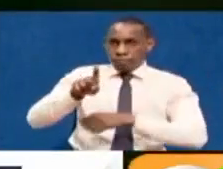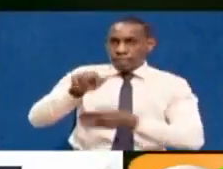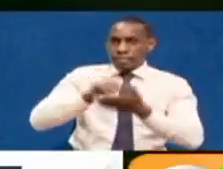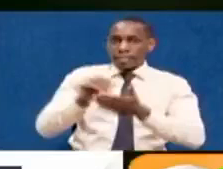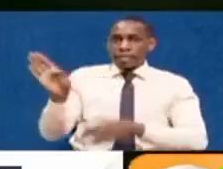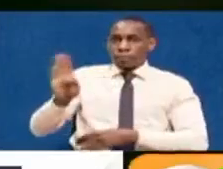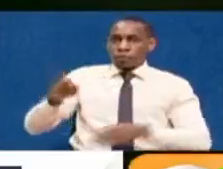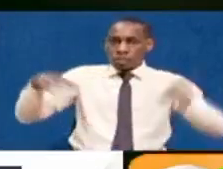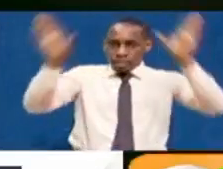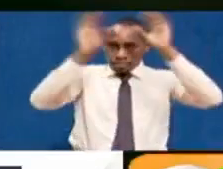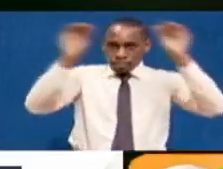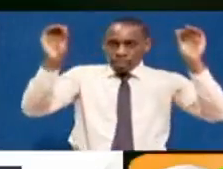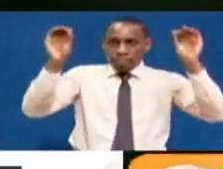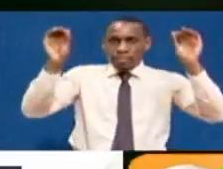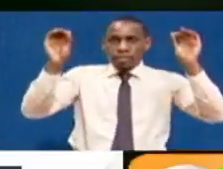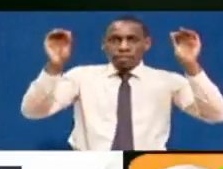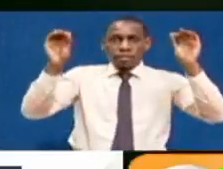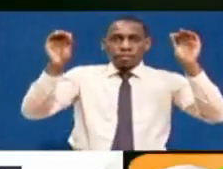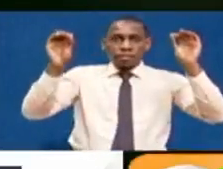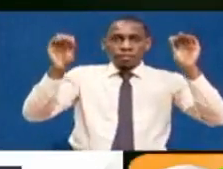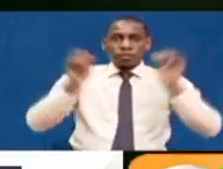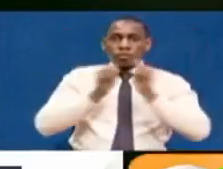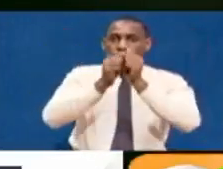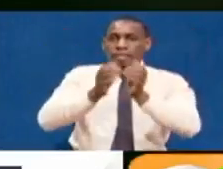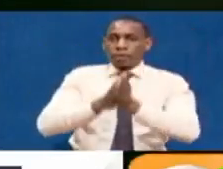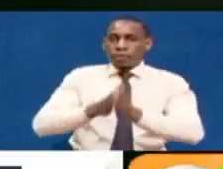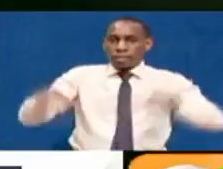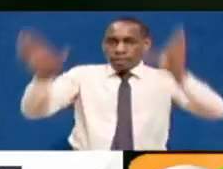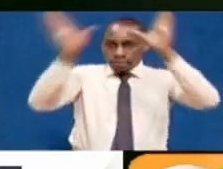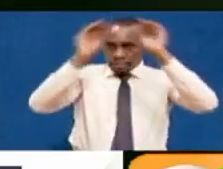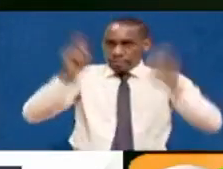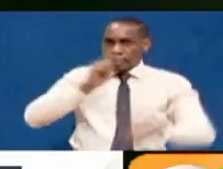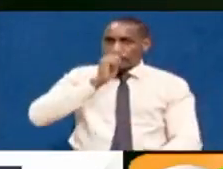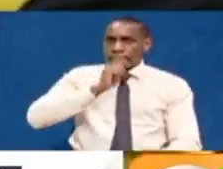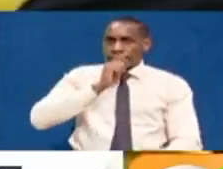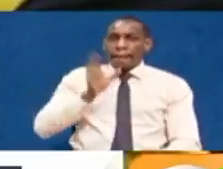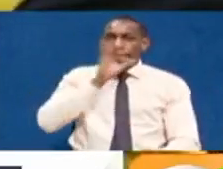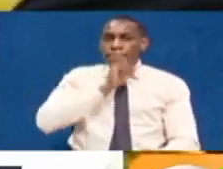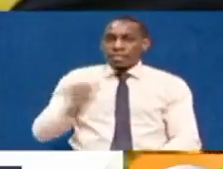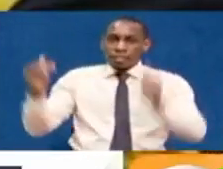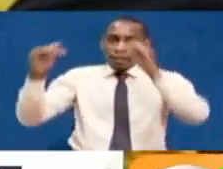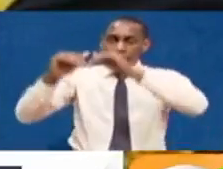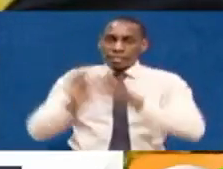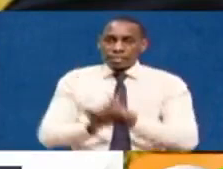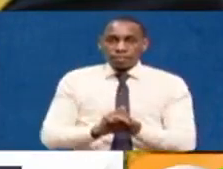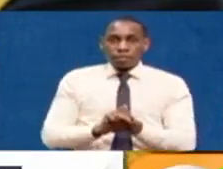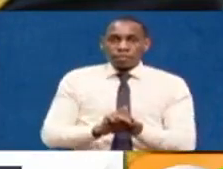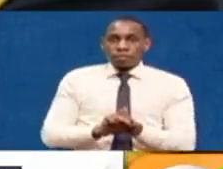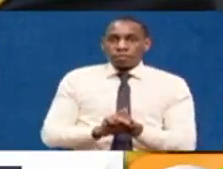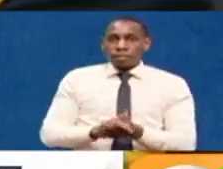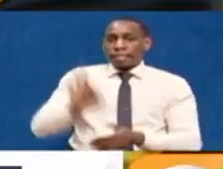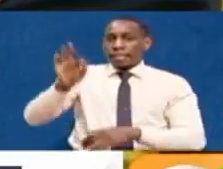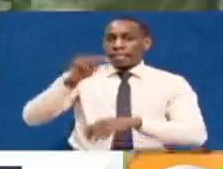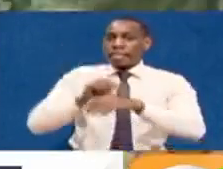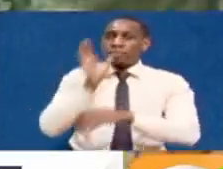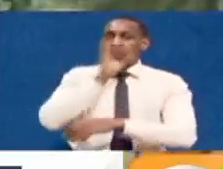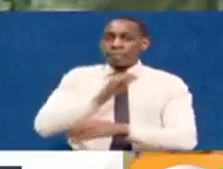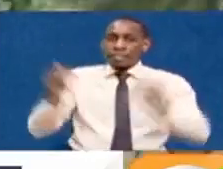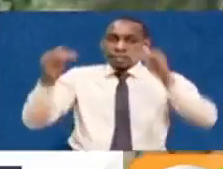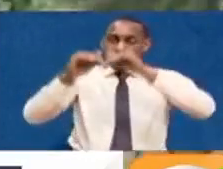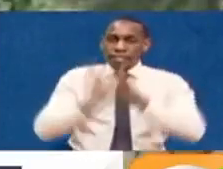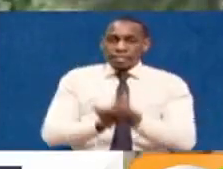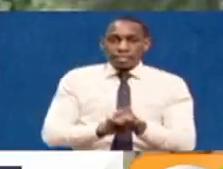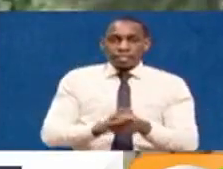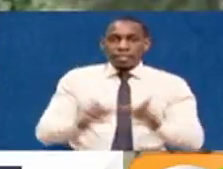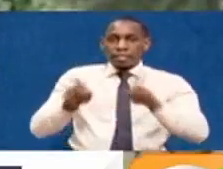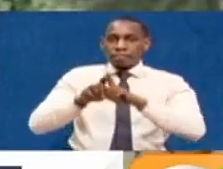saw Burundian President Pierre Nkurunziza and President Magufuli skip the meeting not once but 3 times. At